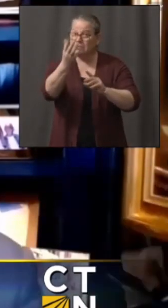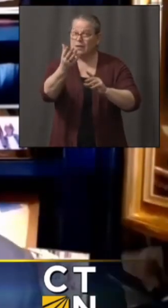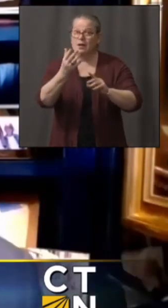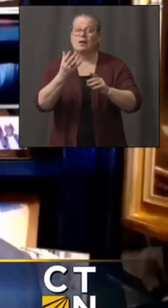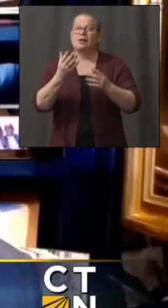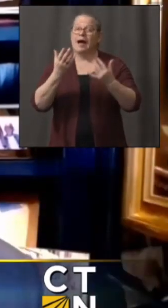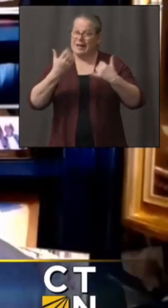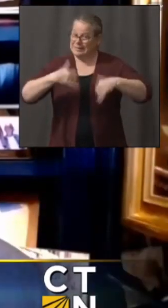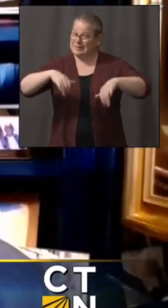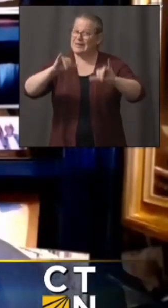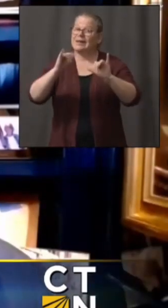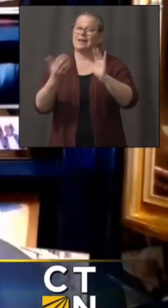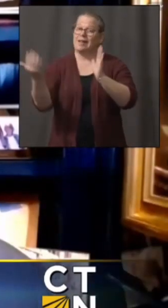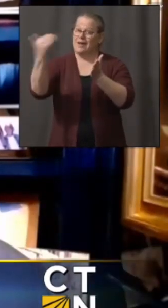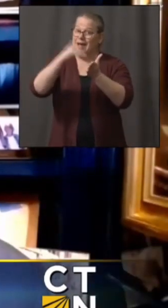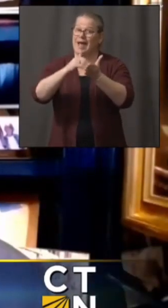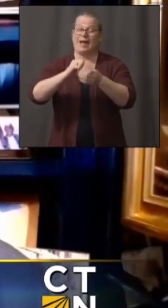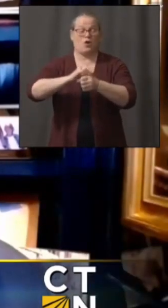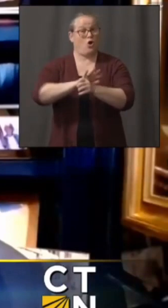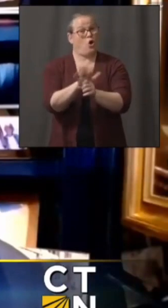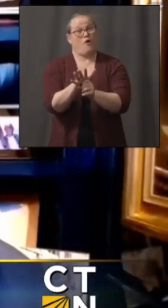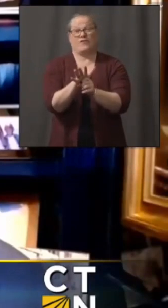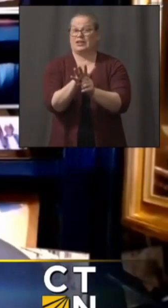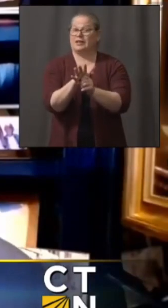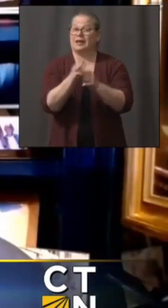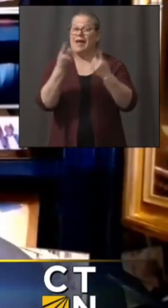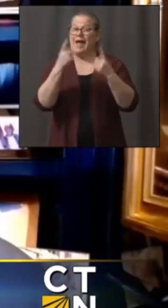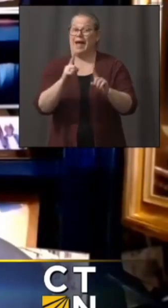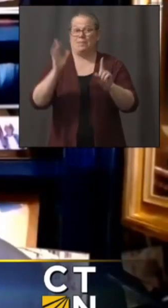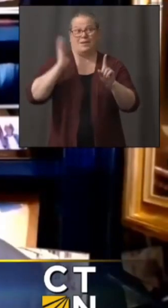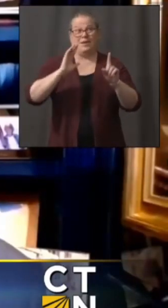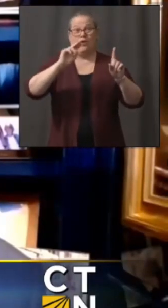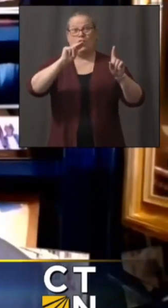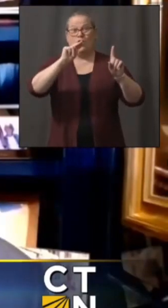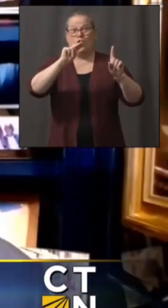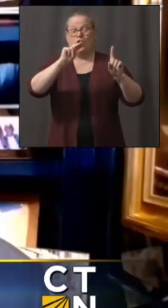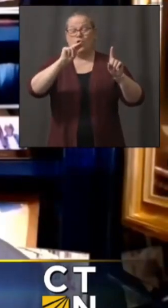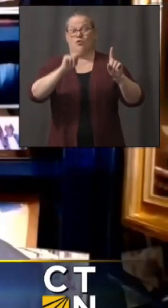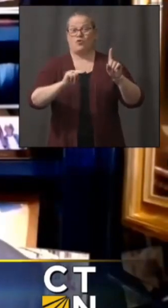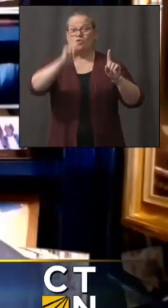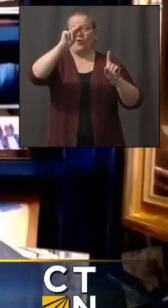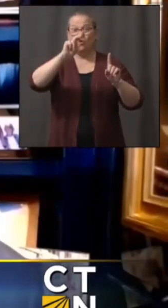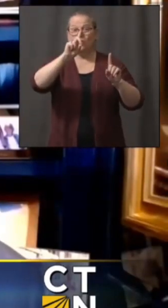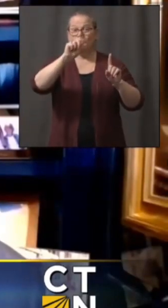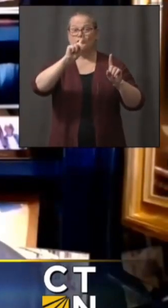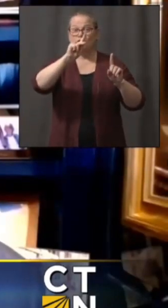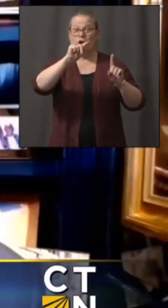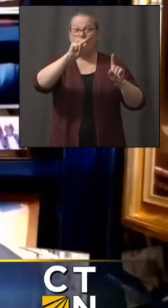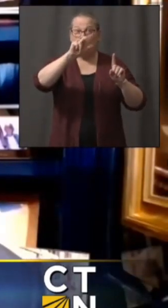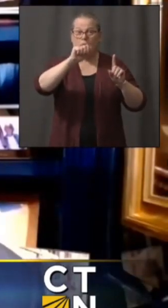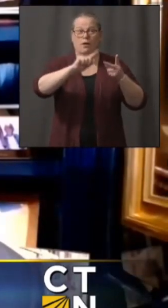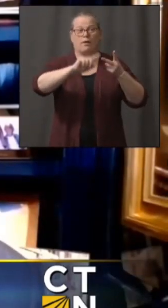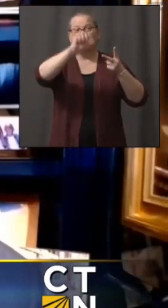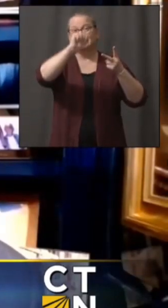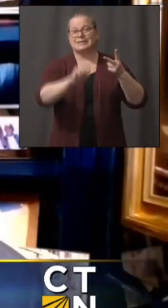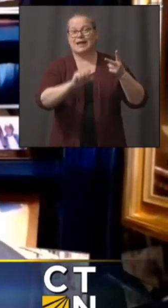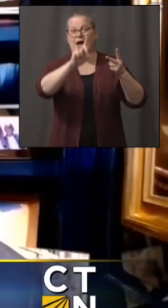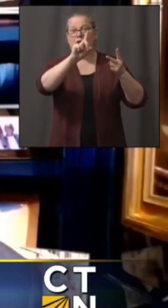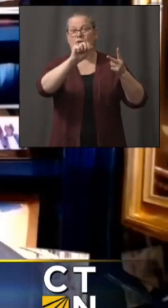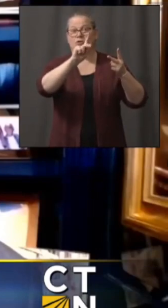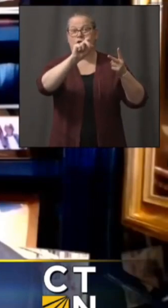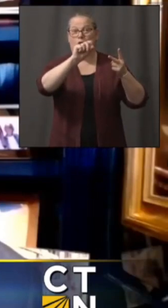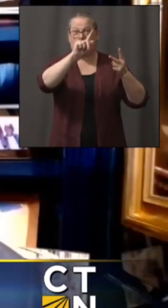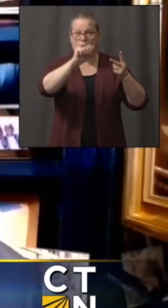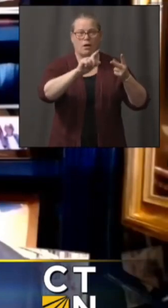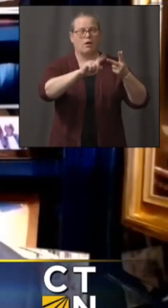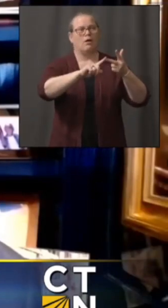COVID cloud. It's coming in from, first it was North and South Dakota, then Wisconsin, Michigan. Now it's Western Pennsylvania. And we're doing everything we